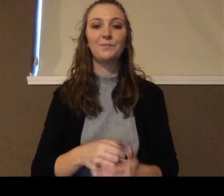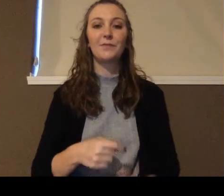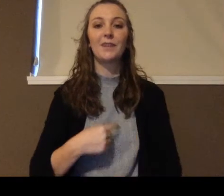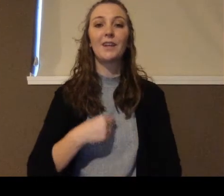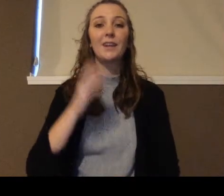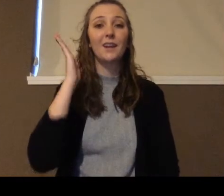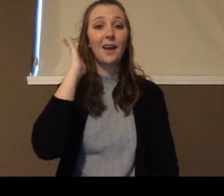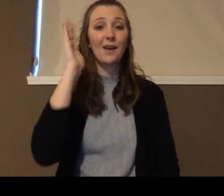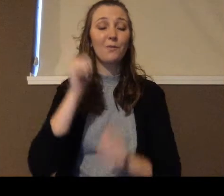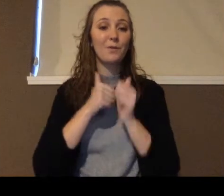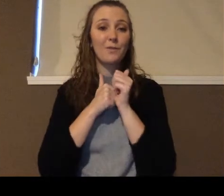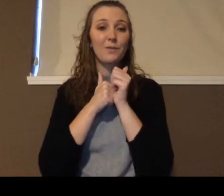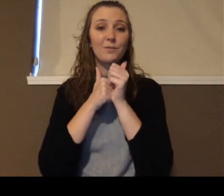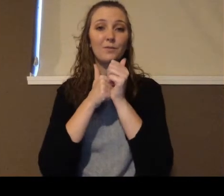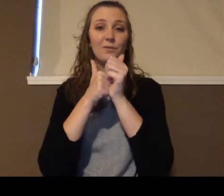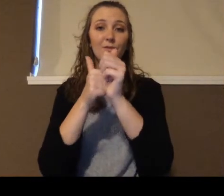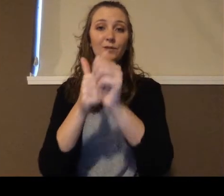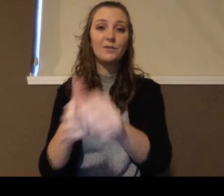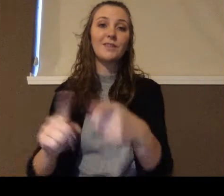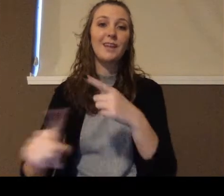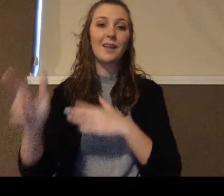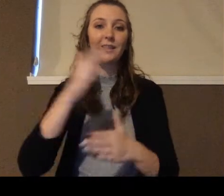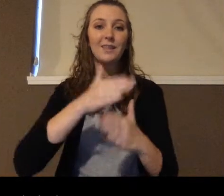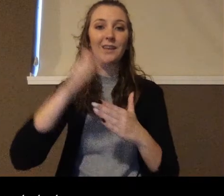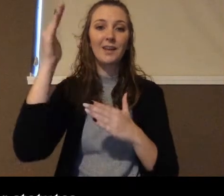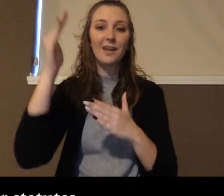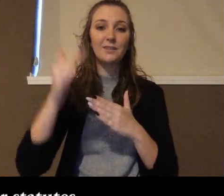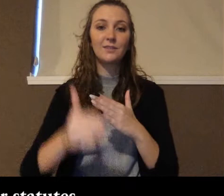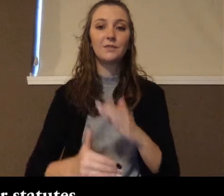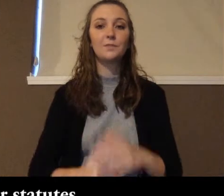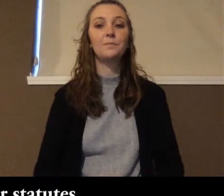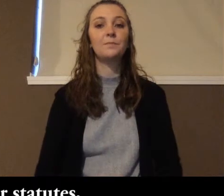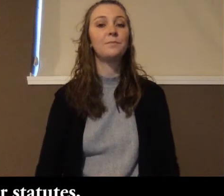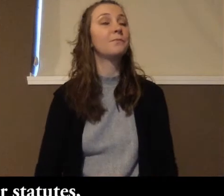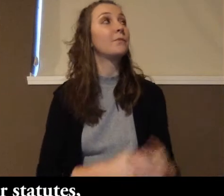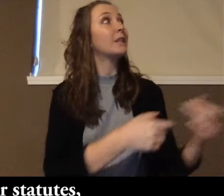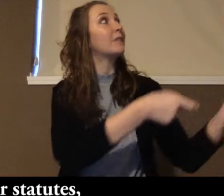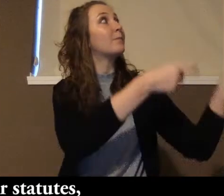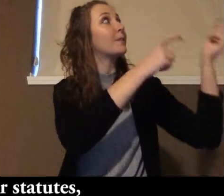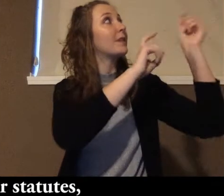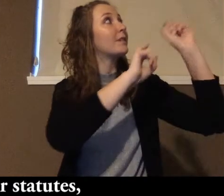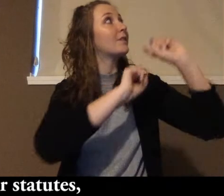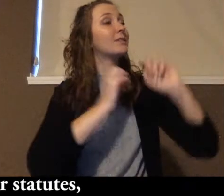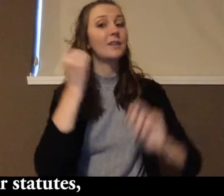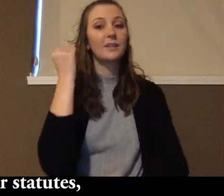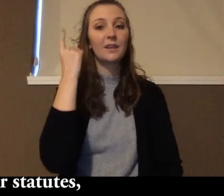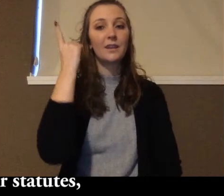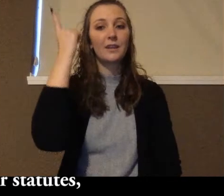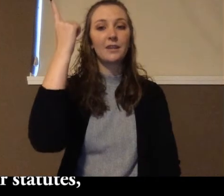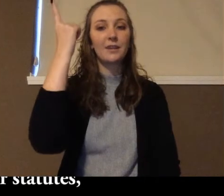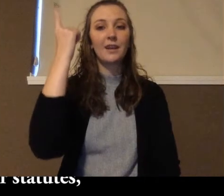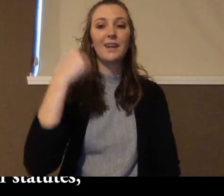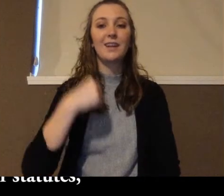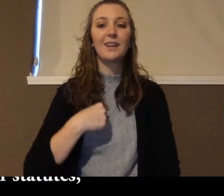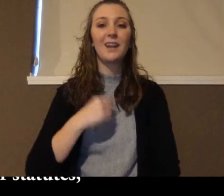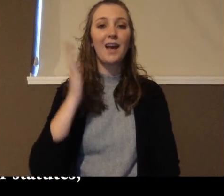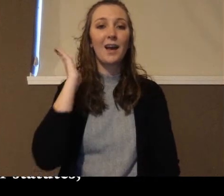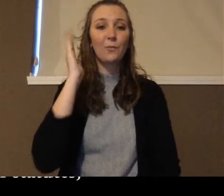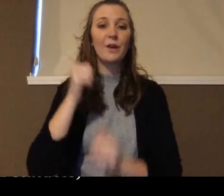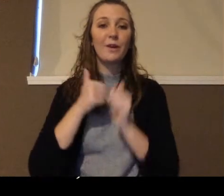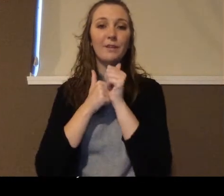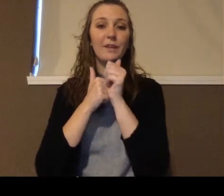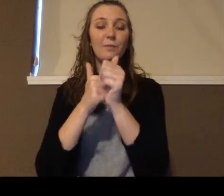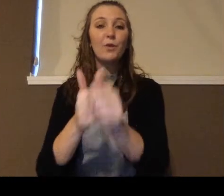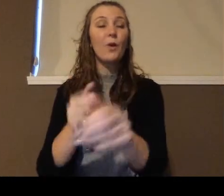Teach me, O Lord, the way of your statutes, and I shall keep it to